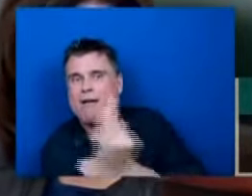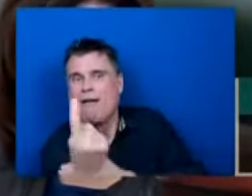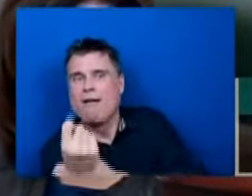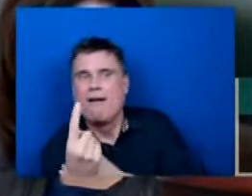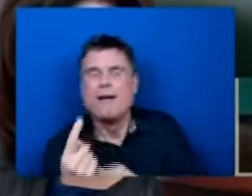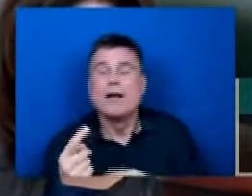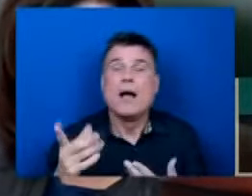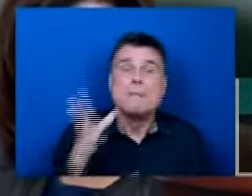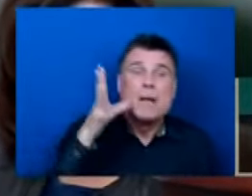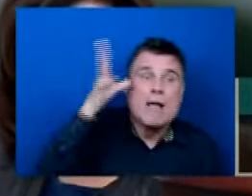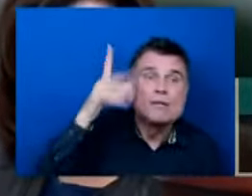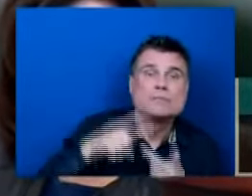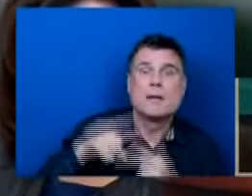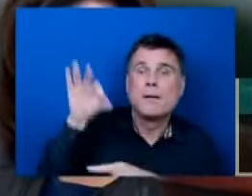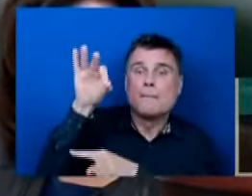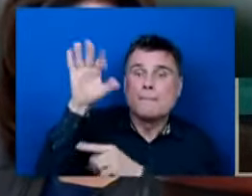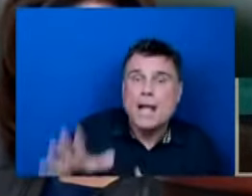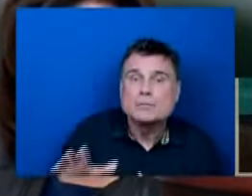bit of light into dark times.